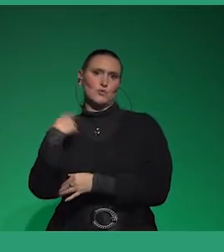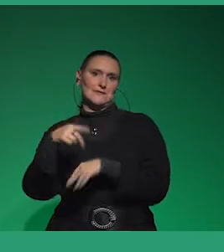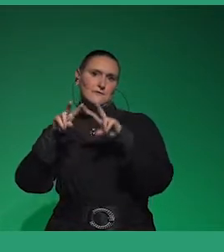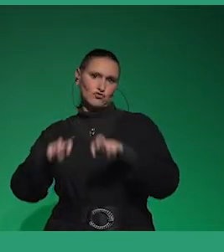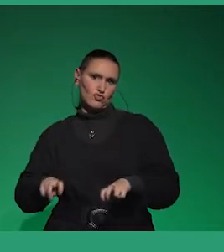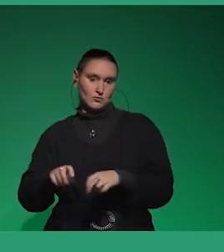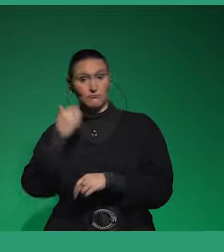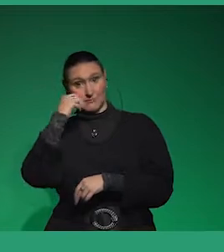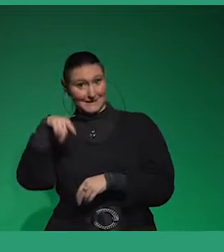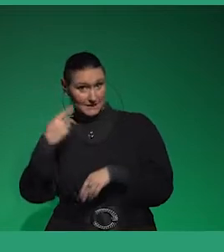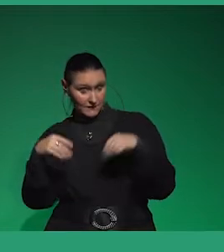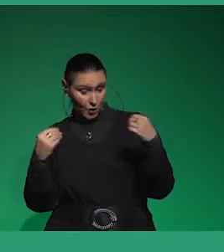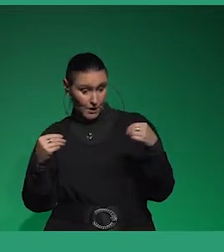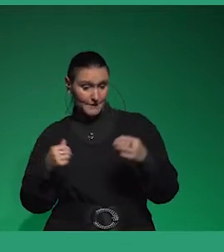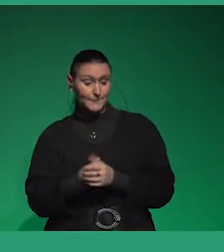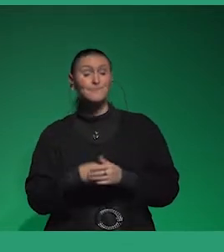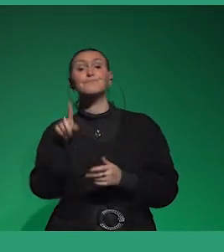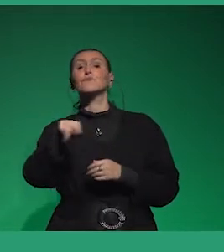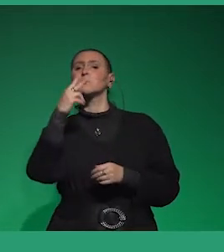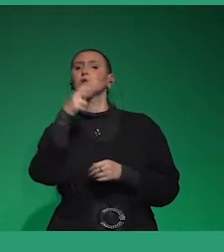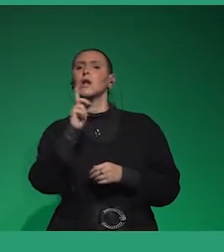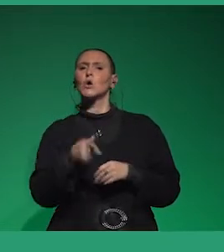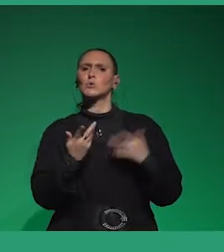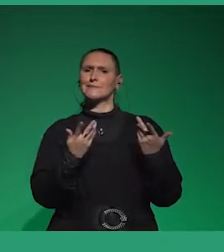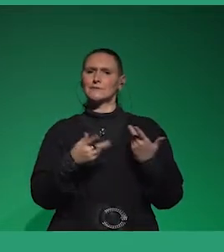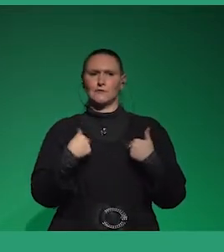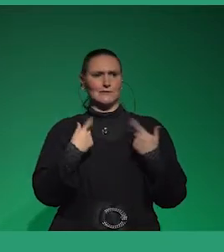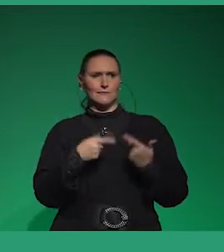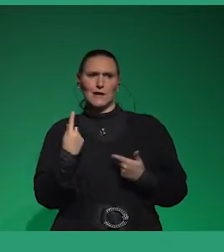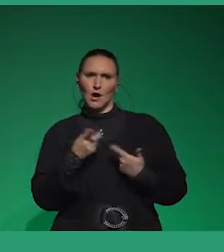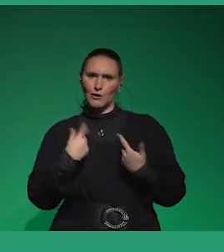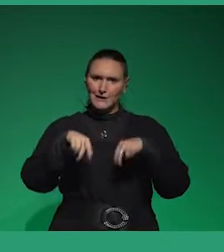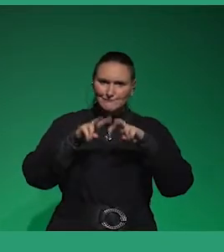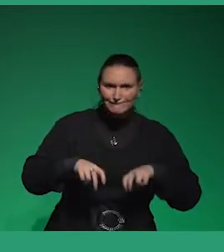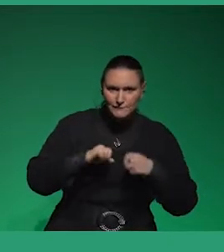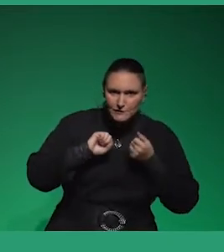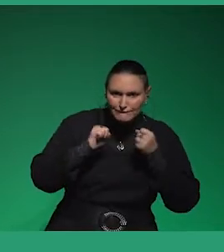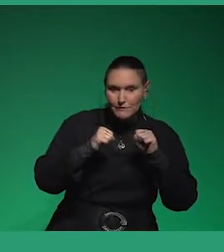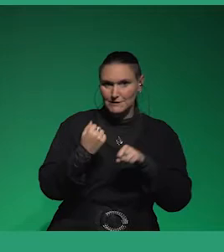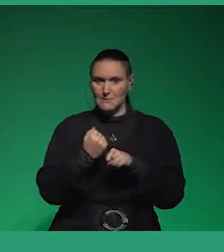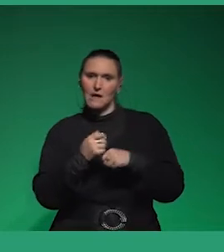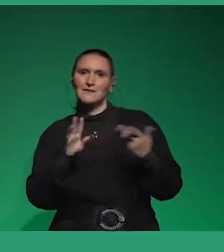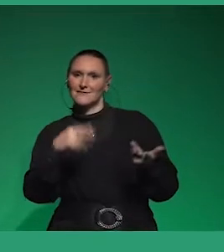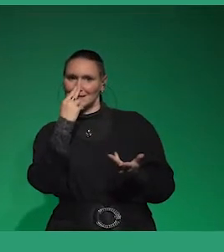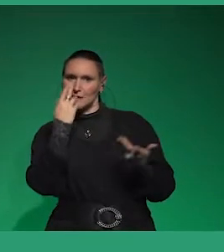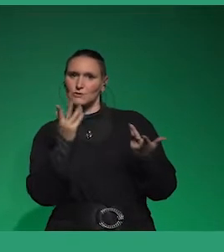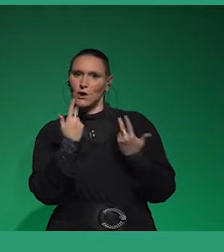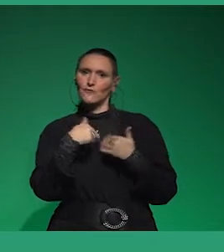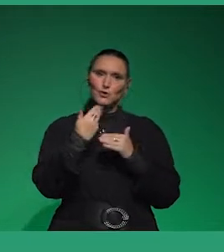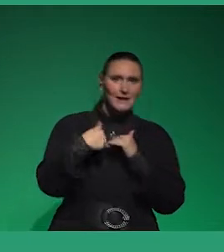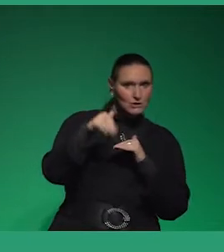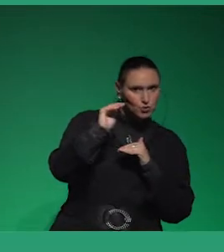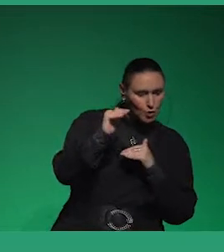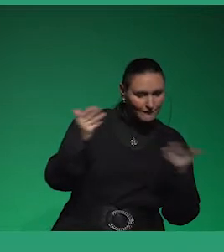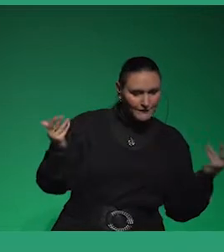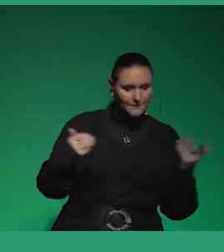Next slide. So now you got an overview of the activities that we do over there, and now let's start with the fieldwork. Yeah, so Syria, for